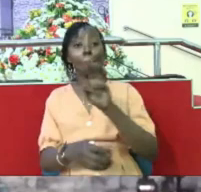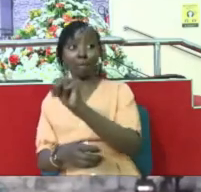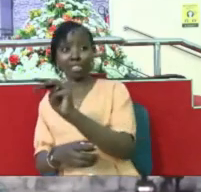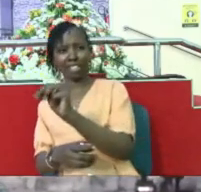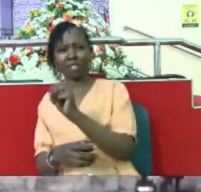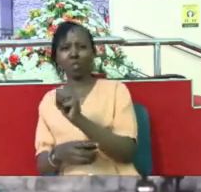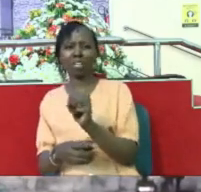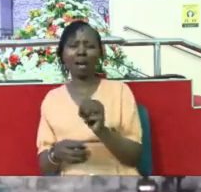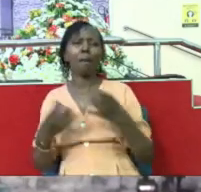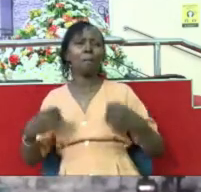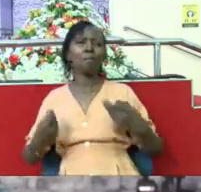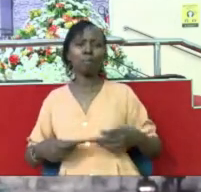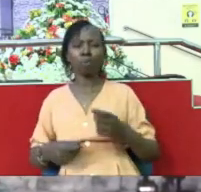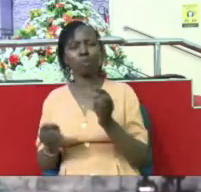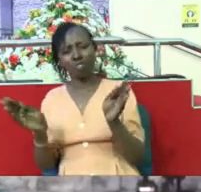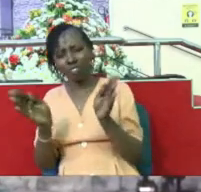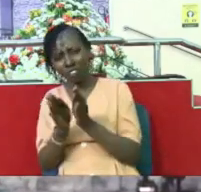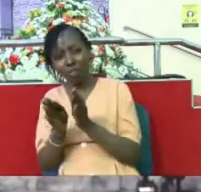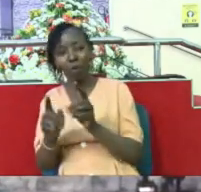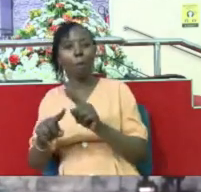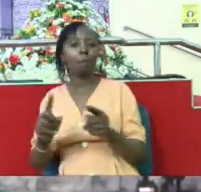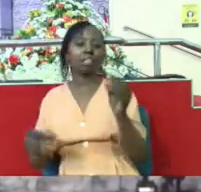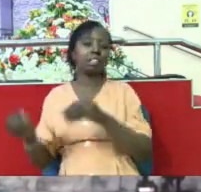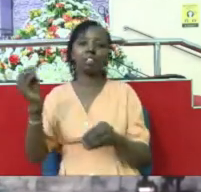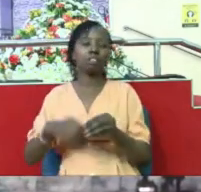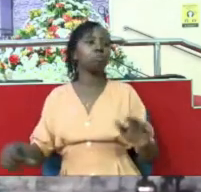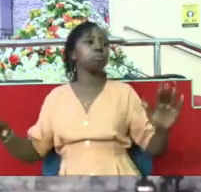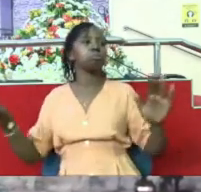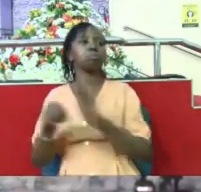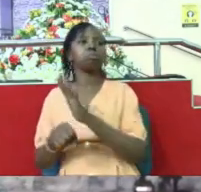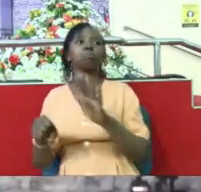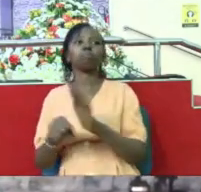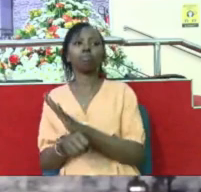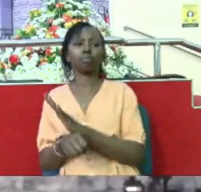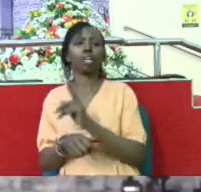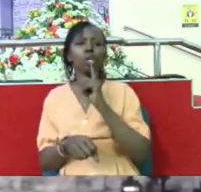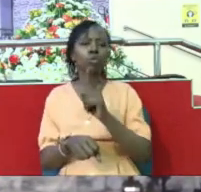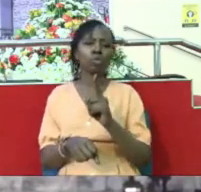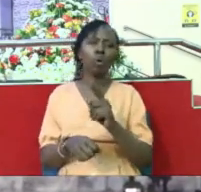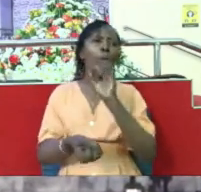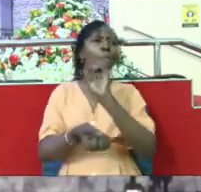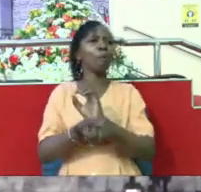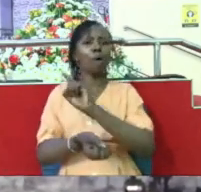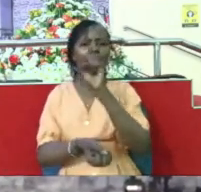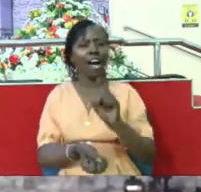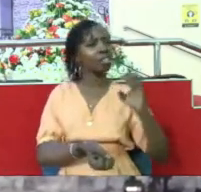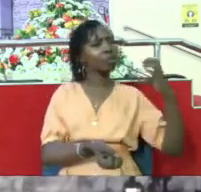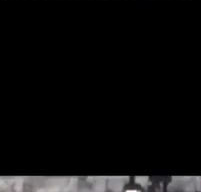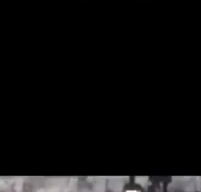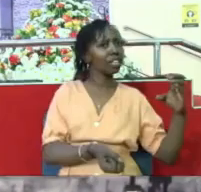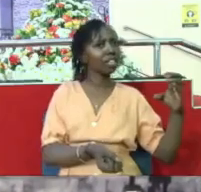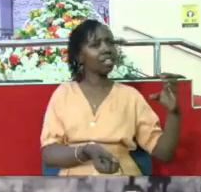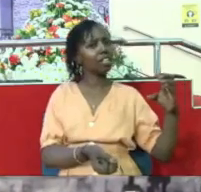Macedonians were small and they were more than givers. So Paul is asking the Corinthians, do you